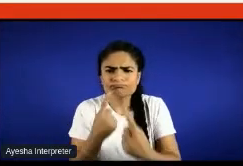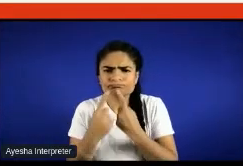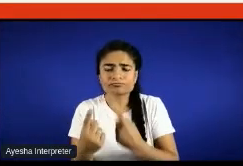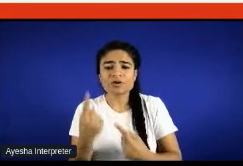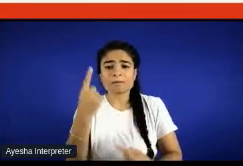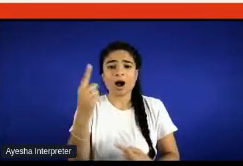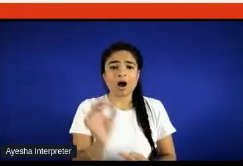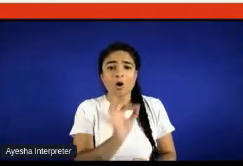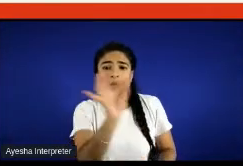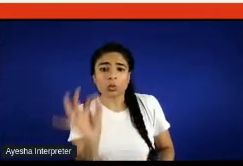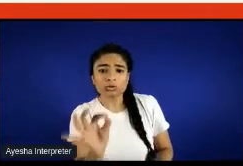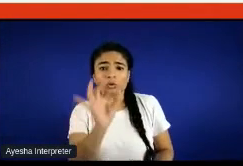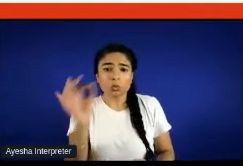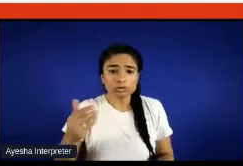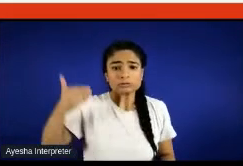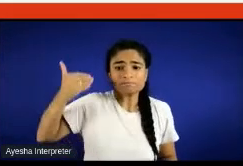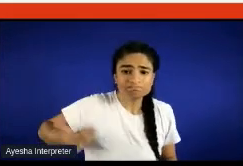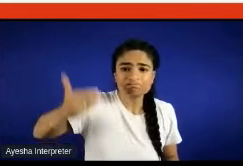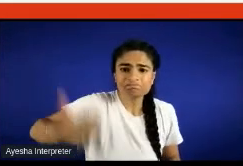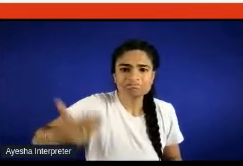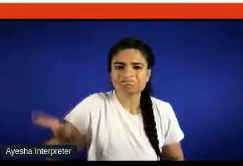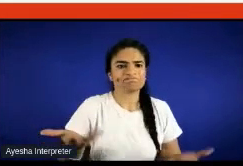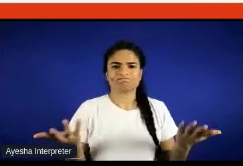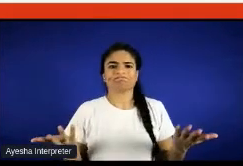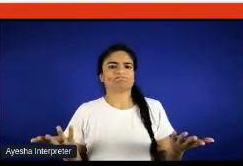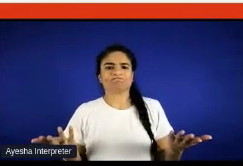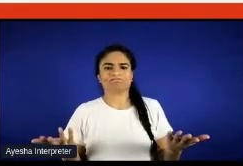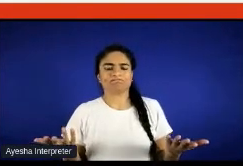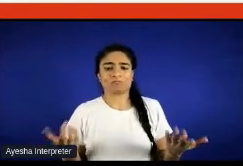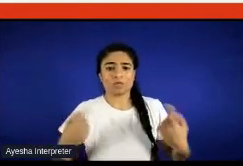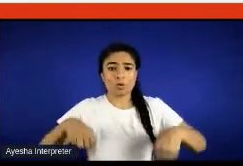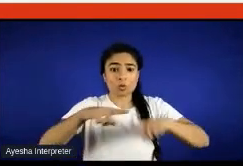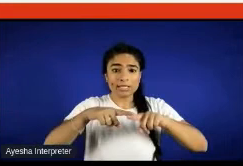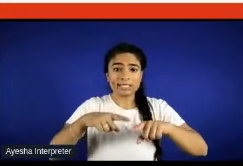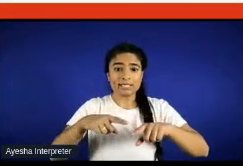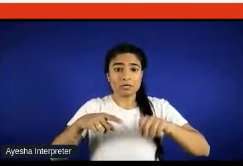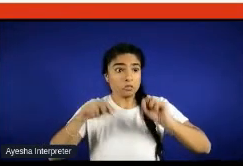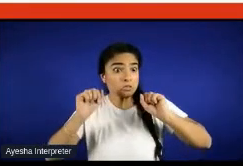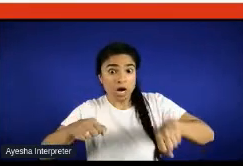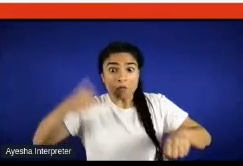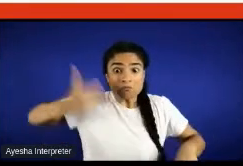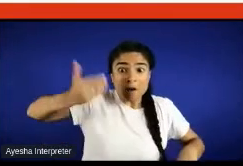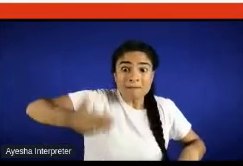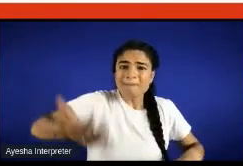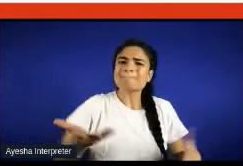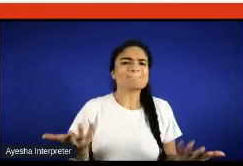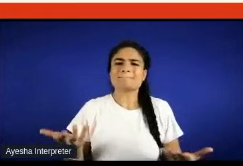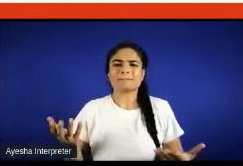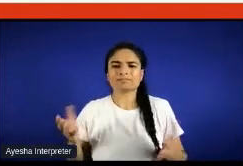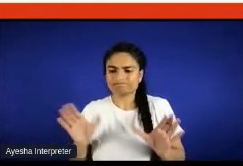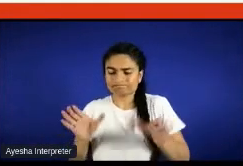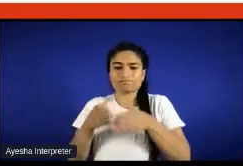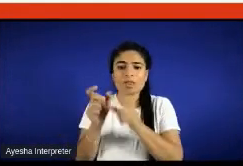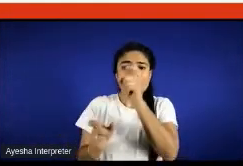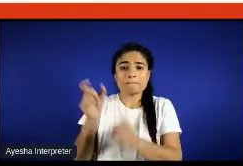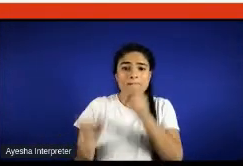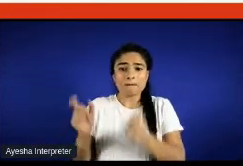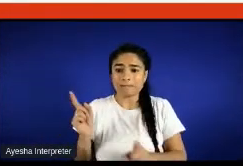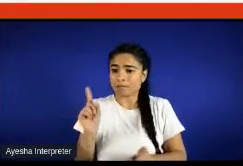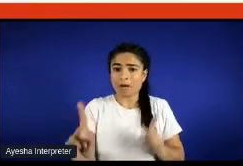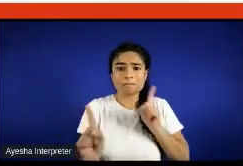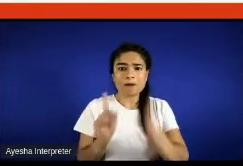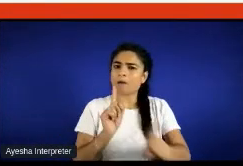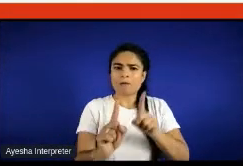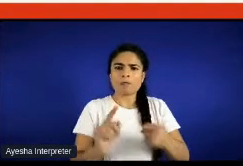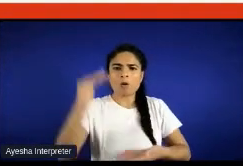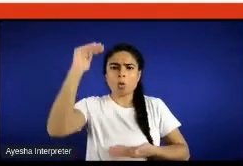did not have the enough human resource capacity to run these sessions on regular basis, or at least on